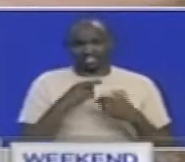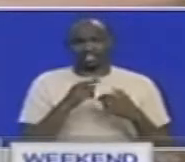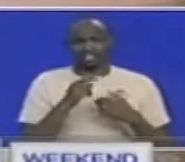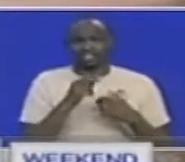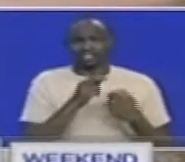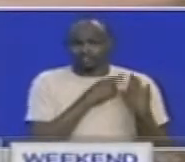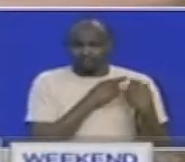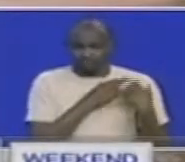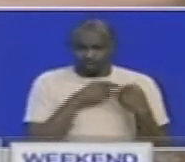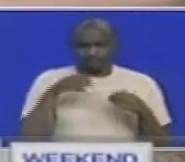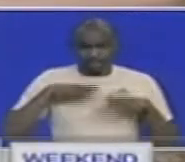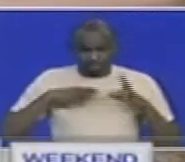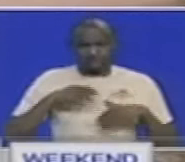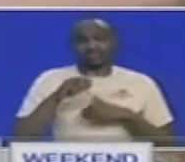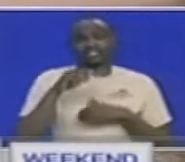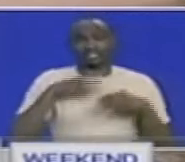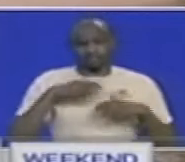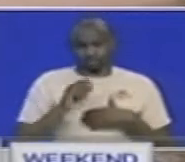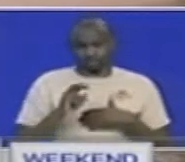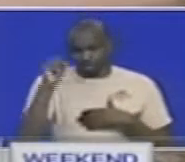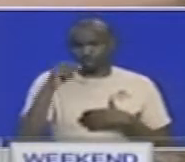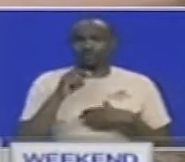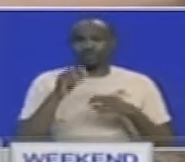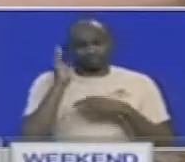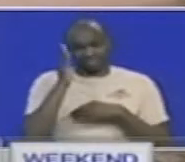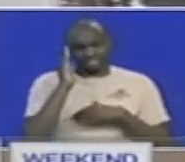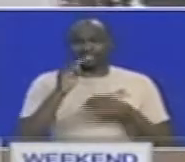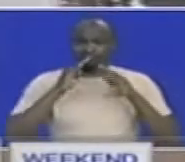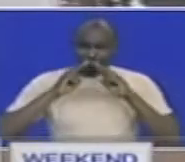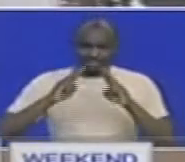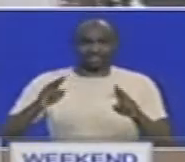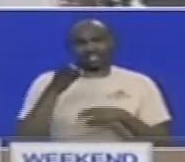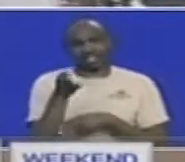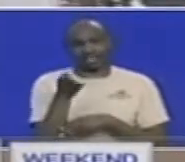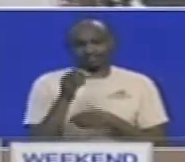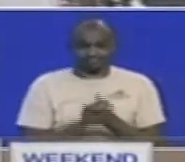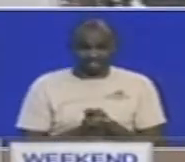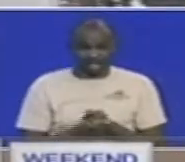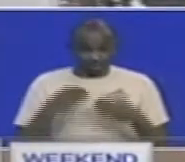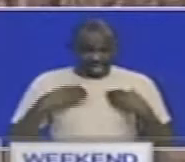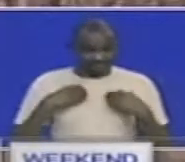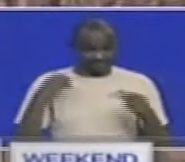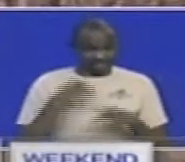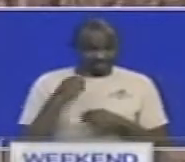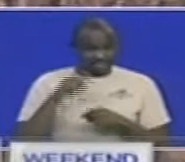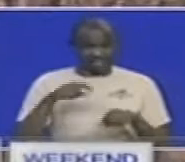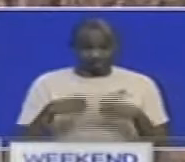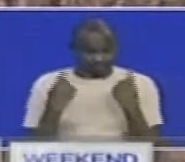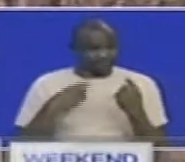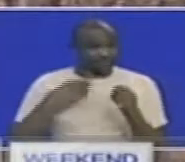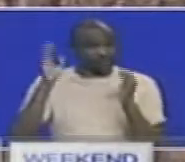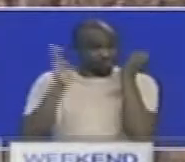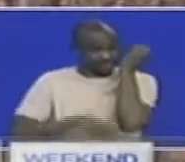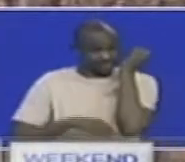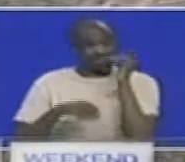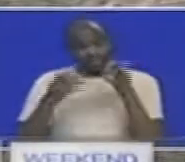each and every Samburu in Samburu North to preach peace and to ensure that there is harmony. There are fears that the conflict may worsen. More people